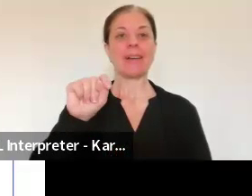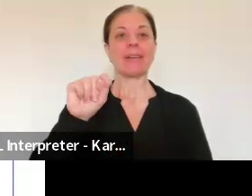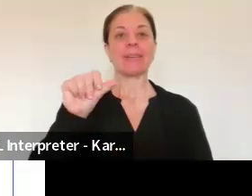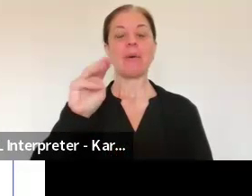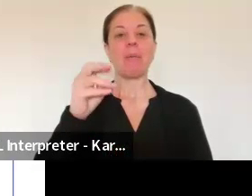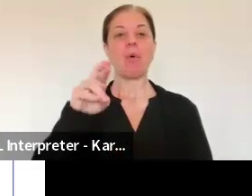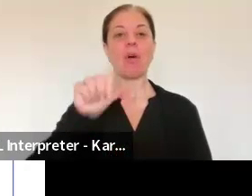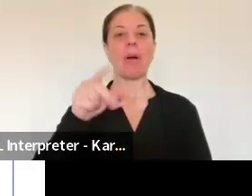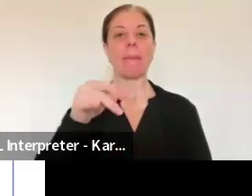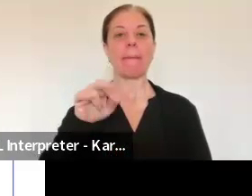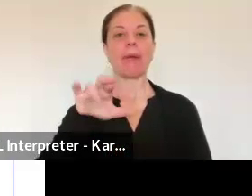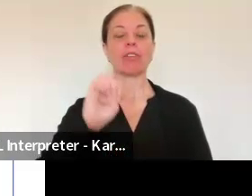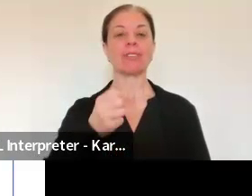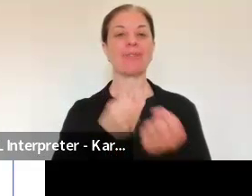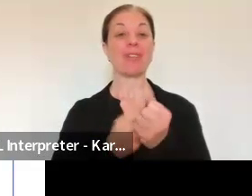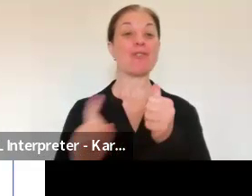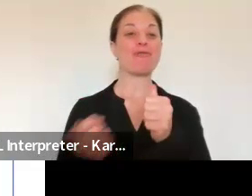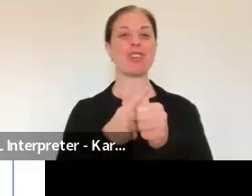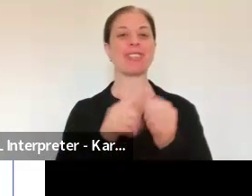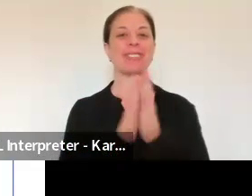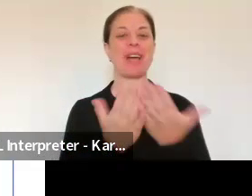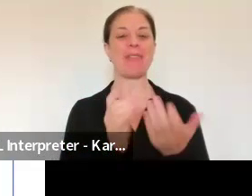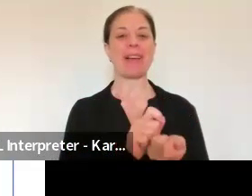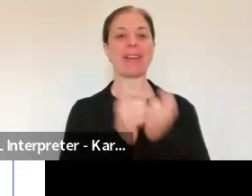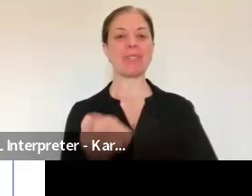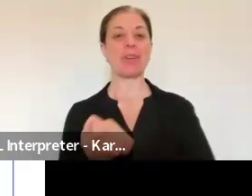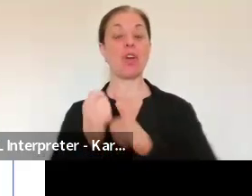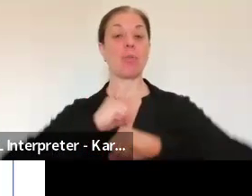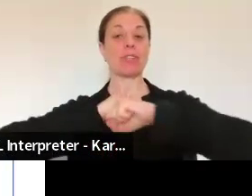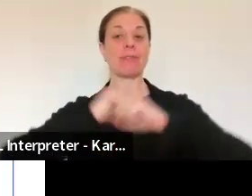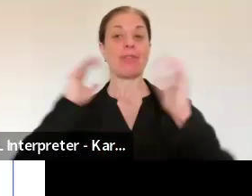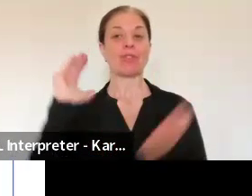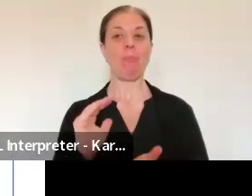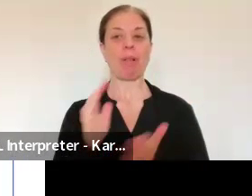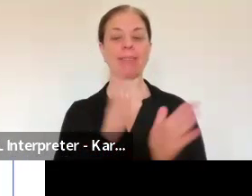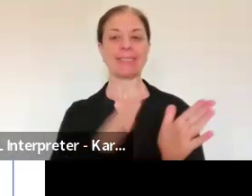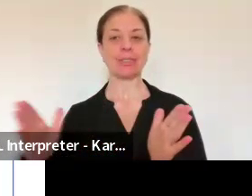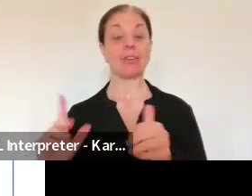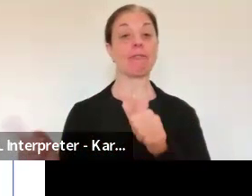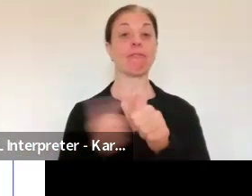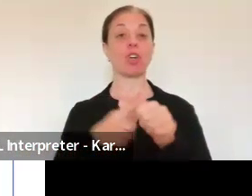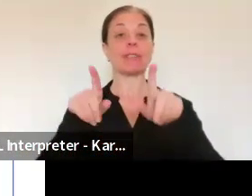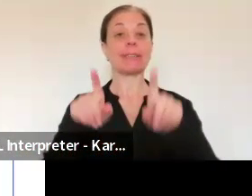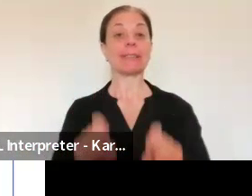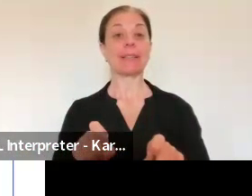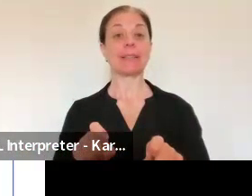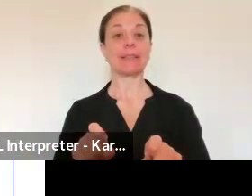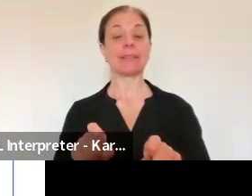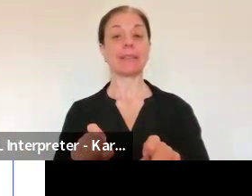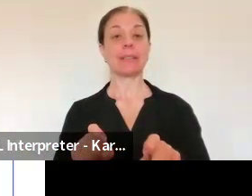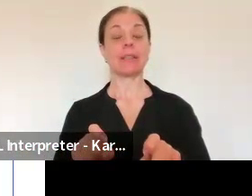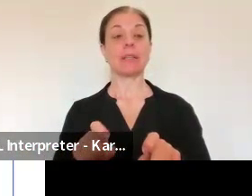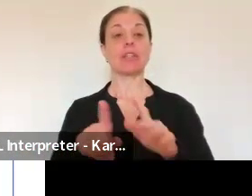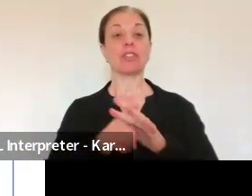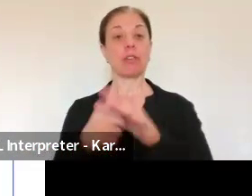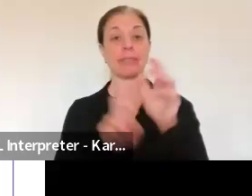the first graphic novel adaptation in the Protector of the Small series. First test starts the adventure